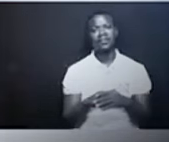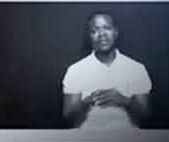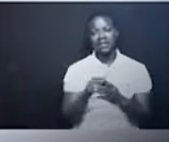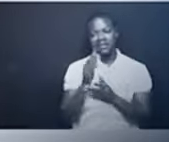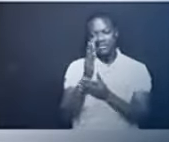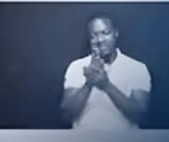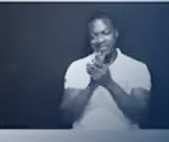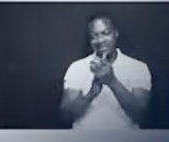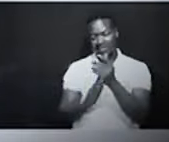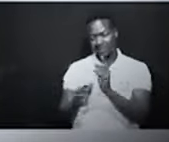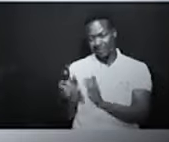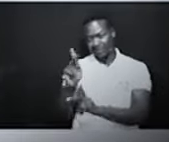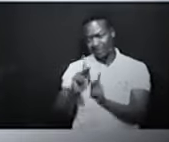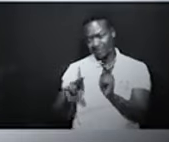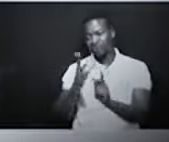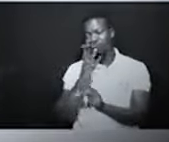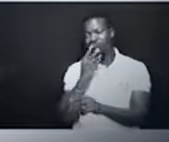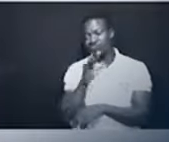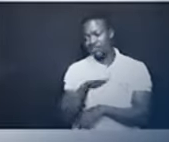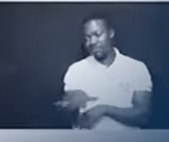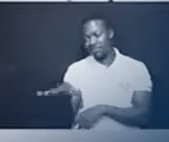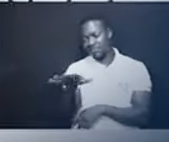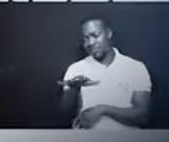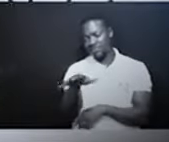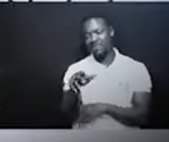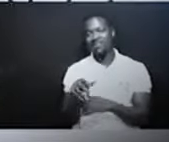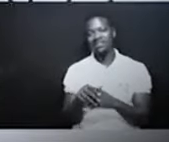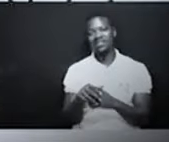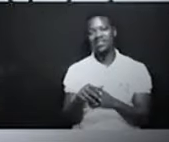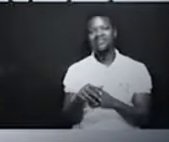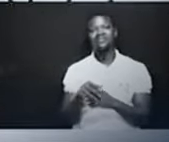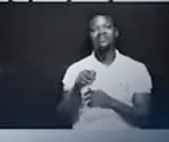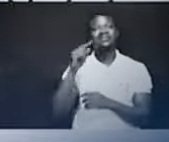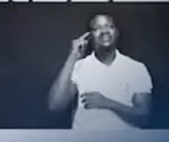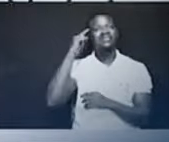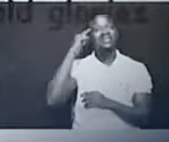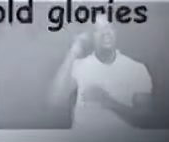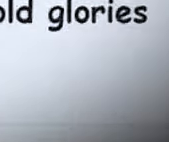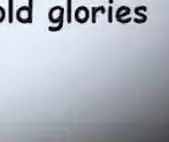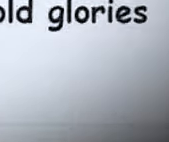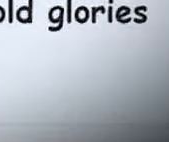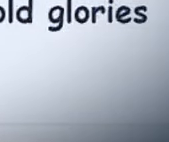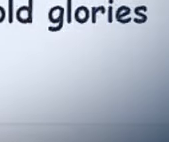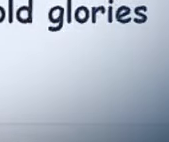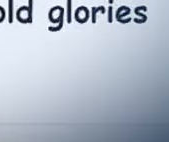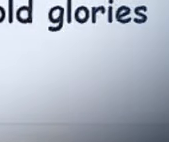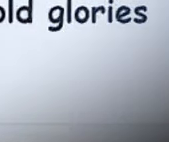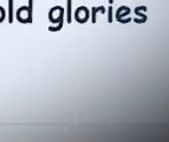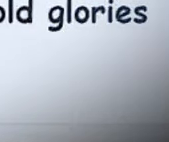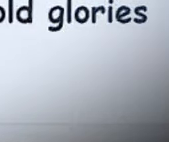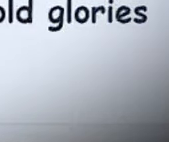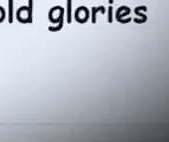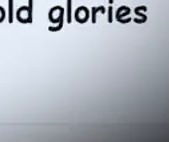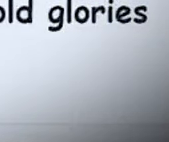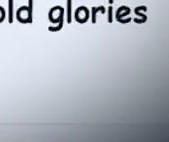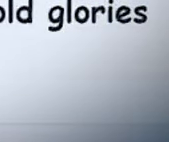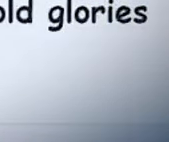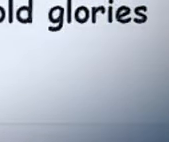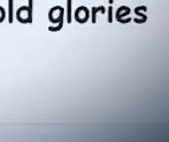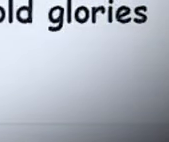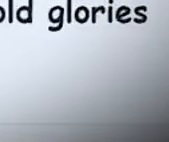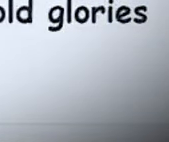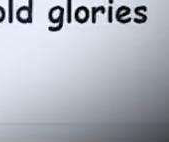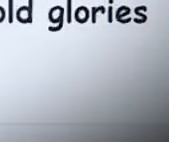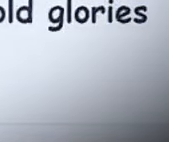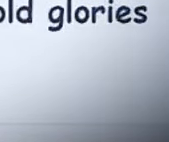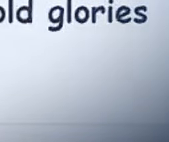them also believe that there will rise another king like David, and